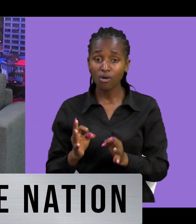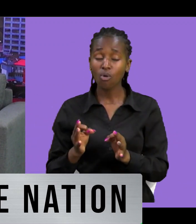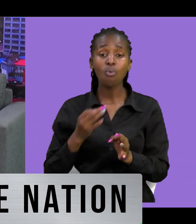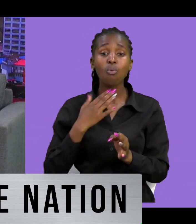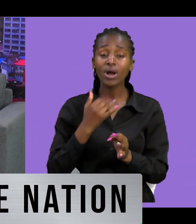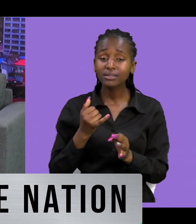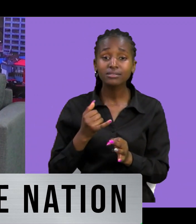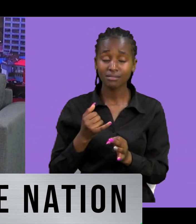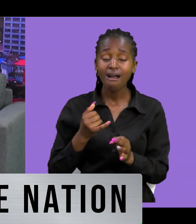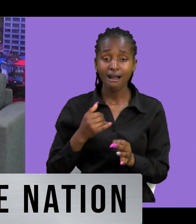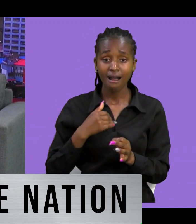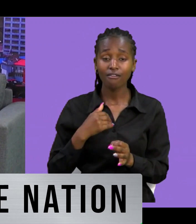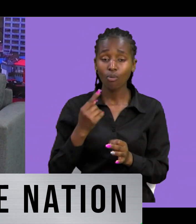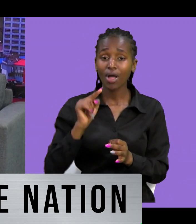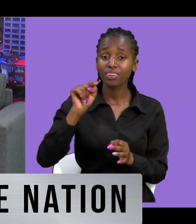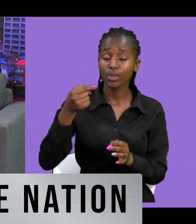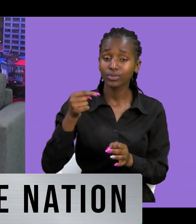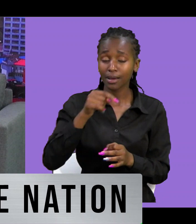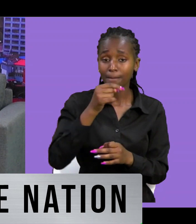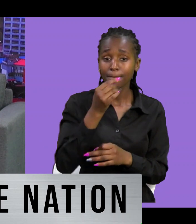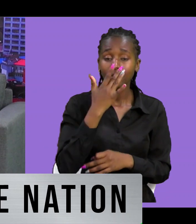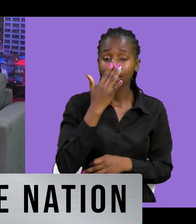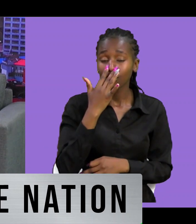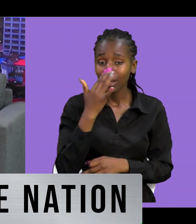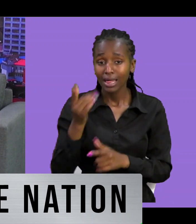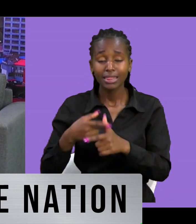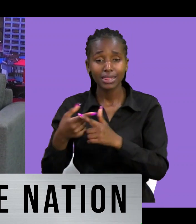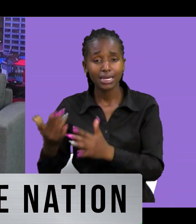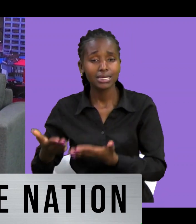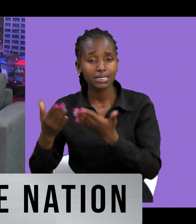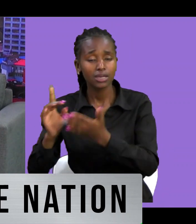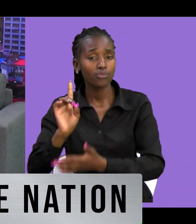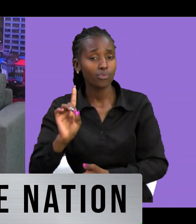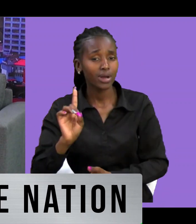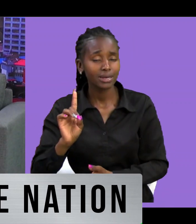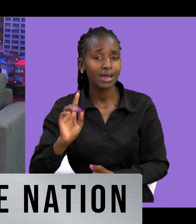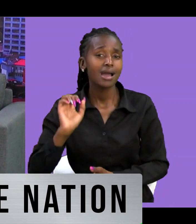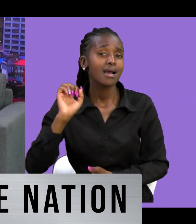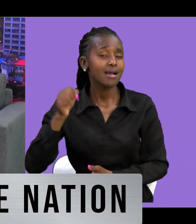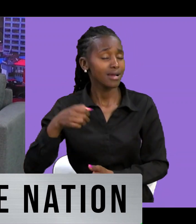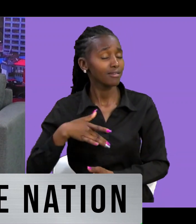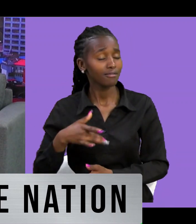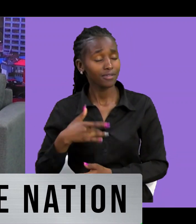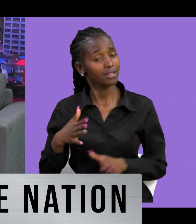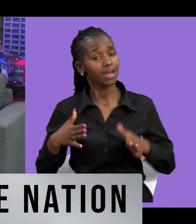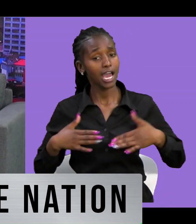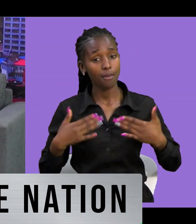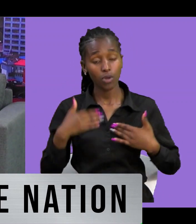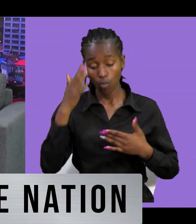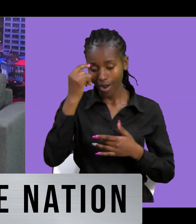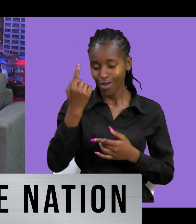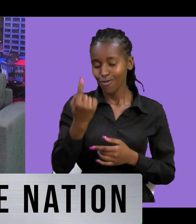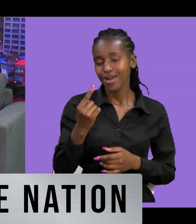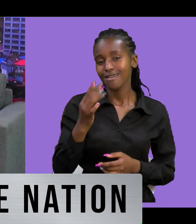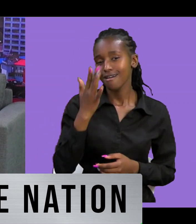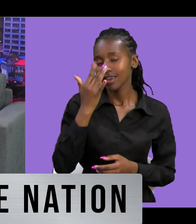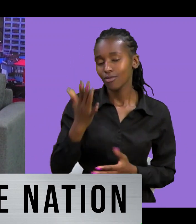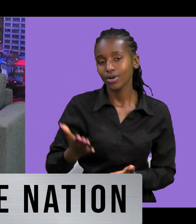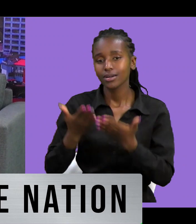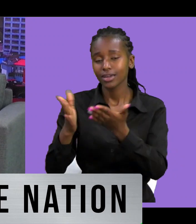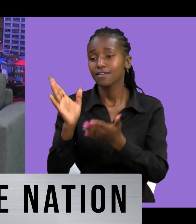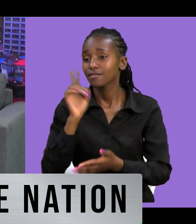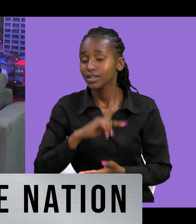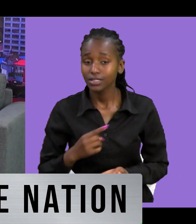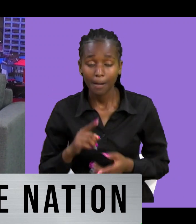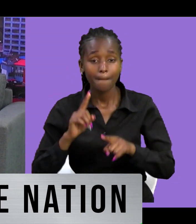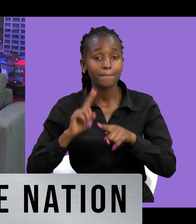you one, Right. I'll only come and this is the reality. I'll come and tell you, you gave me one flower. So when we are coming up with